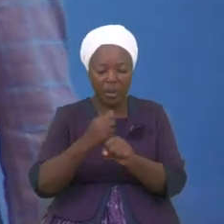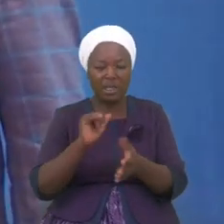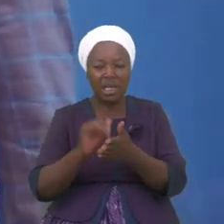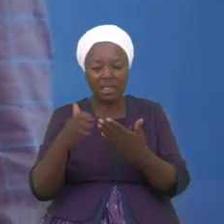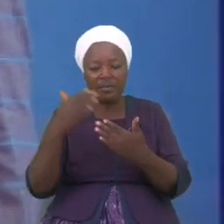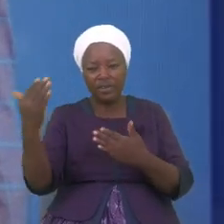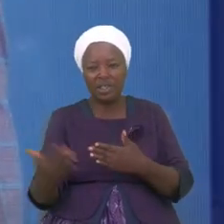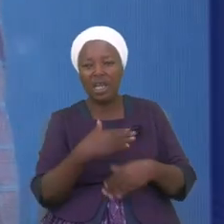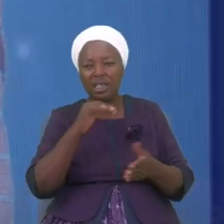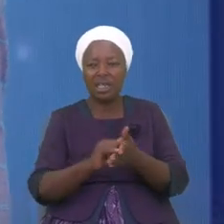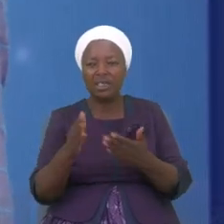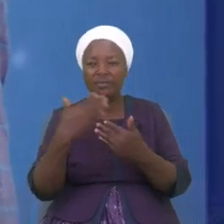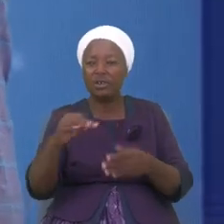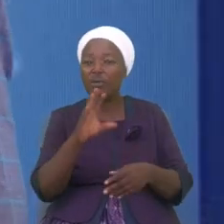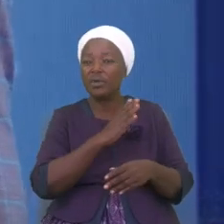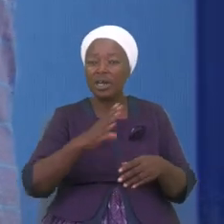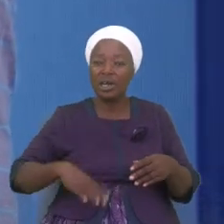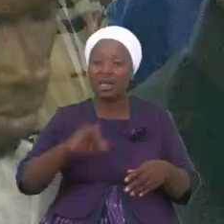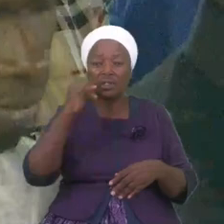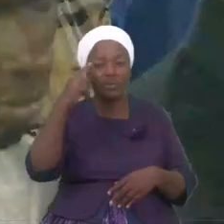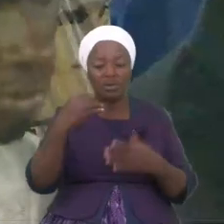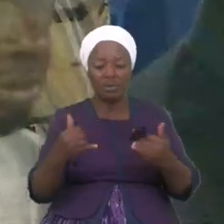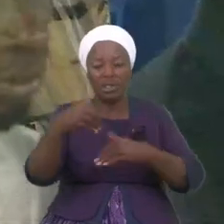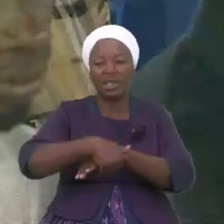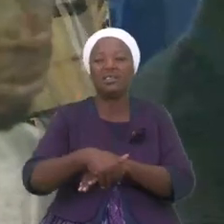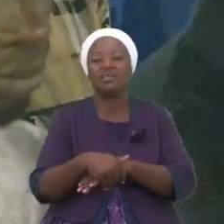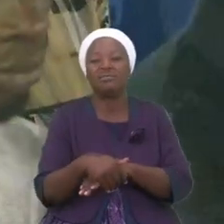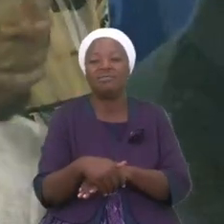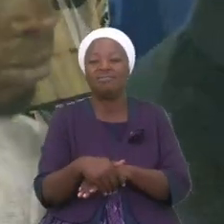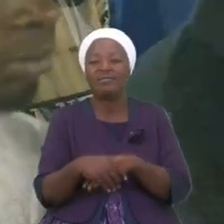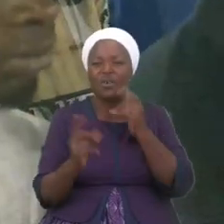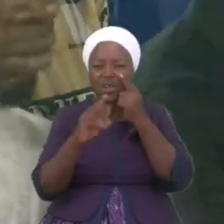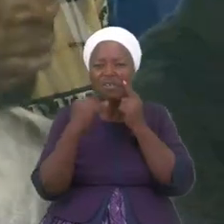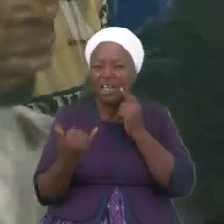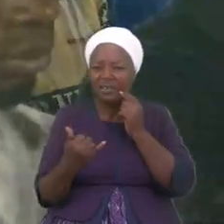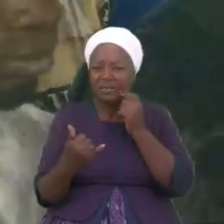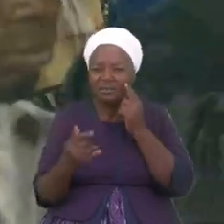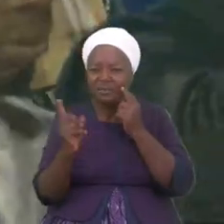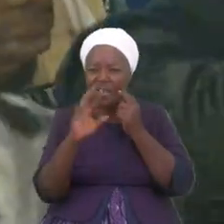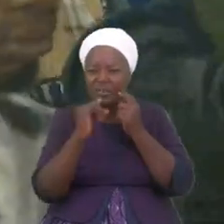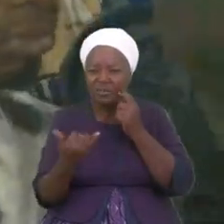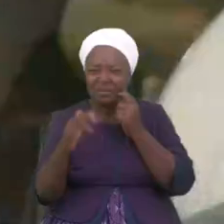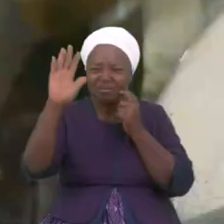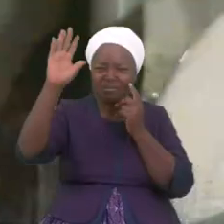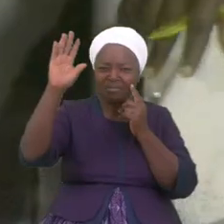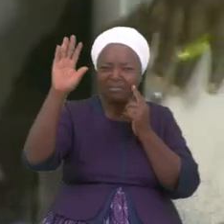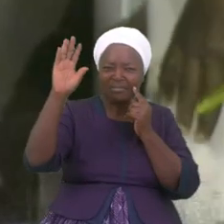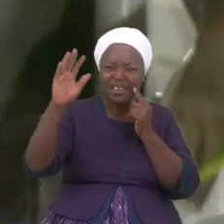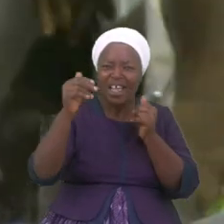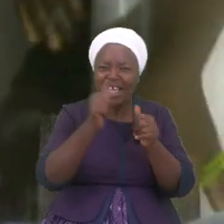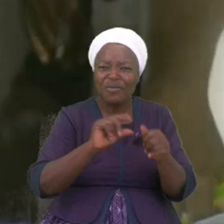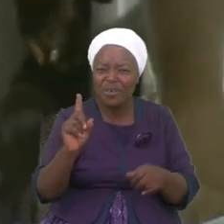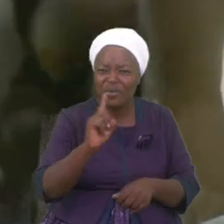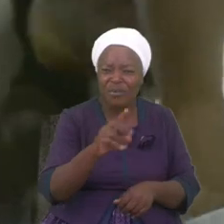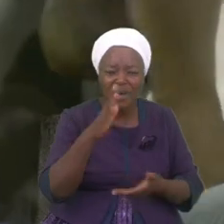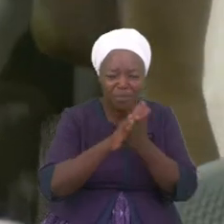the invitation of Christ is for you tonight. Where are you that I'm talking about? And online, everyone, peace will